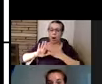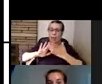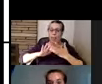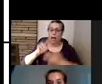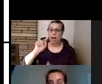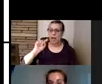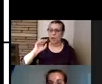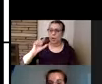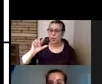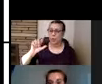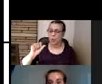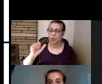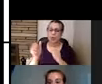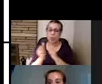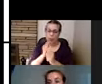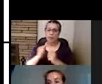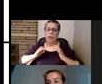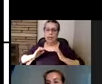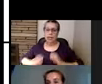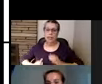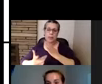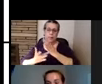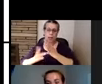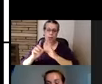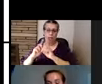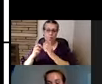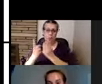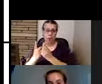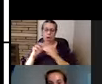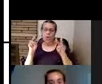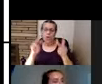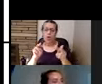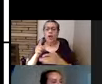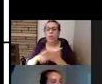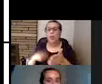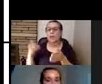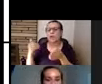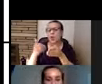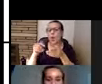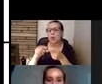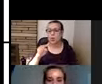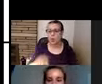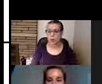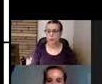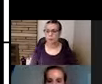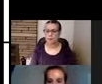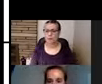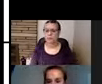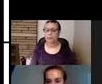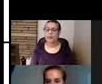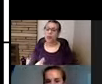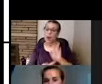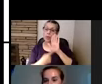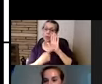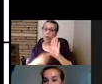of our customer technology department that allow you to take a closer look at locations near you. So I'm going to provide a quick demo for you